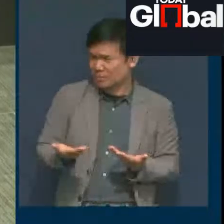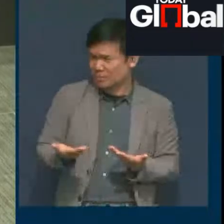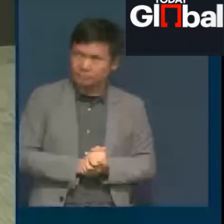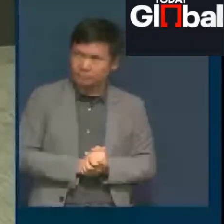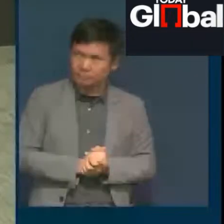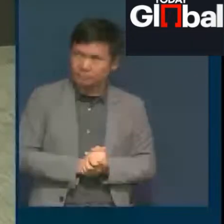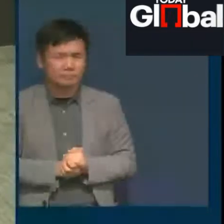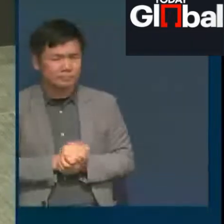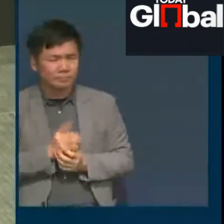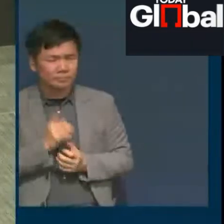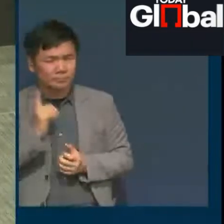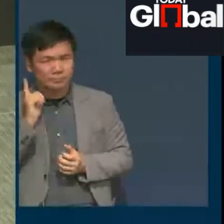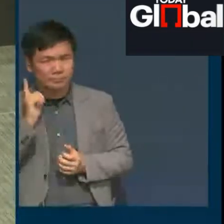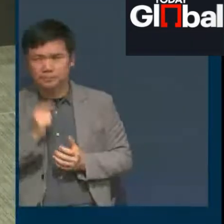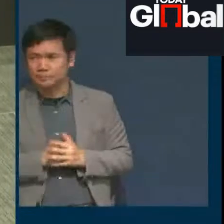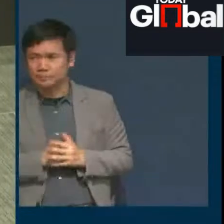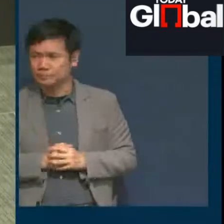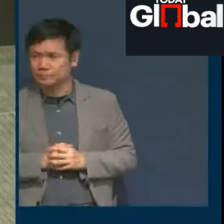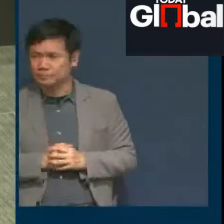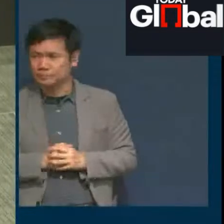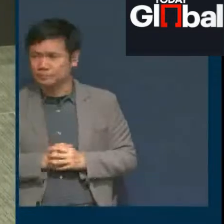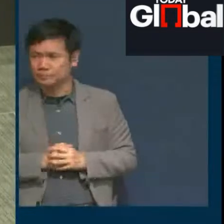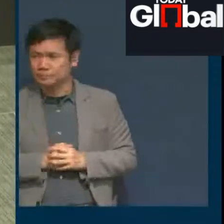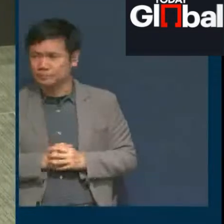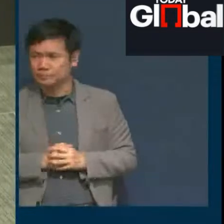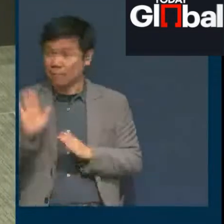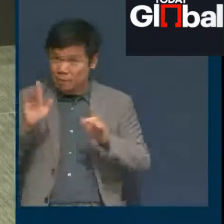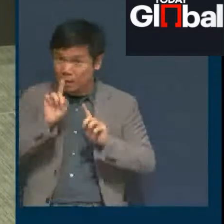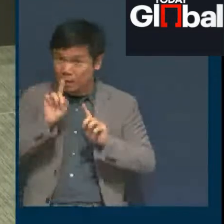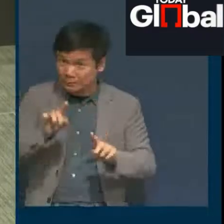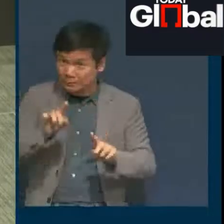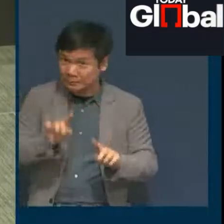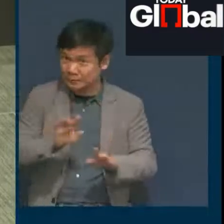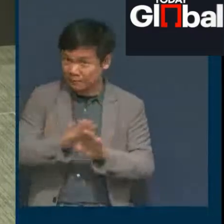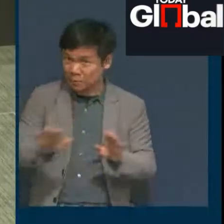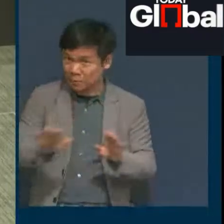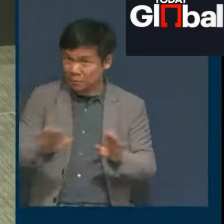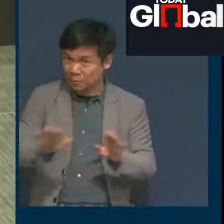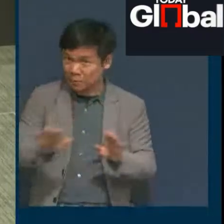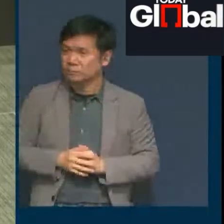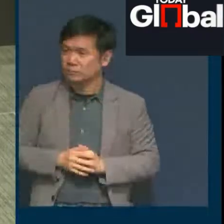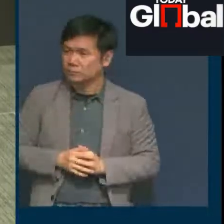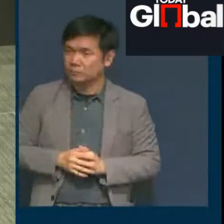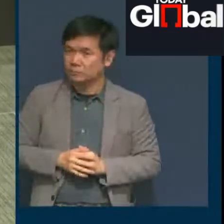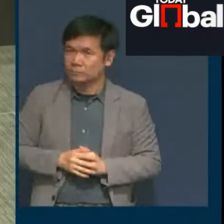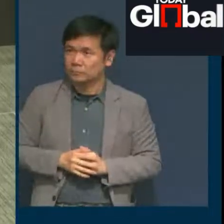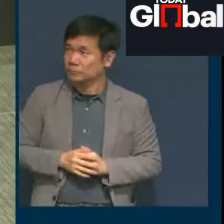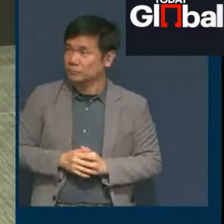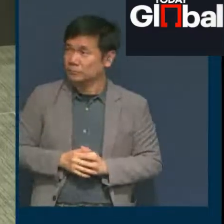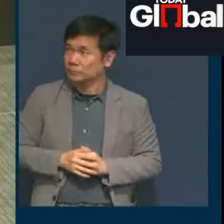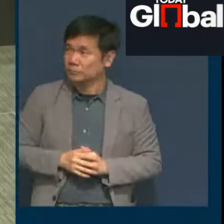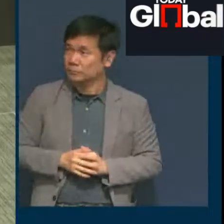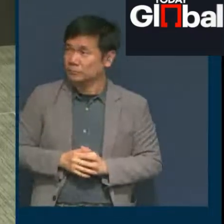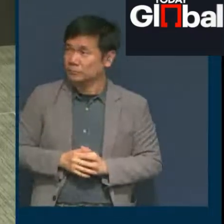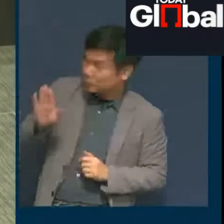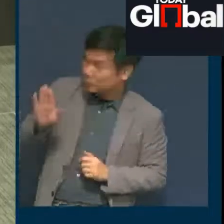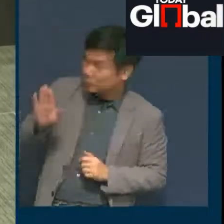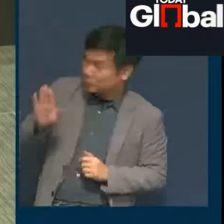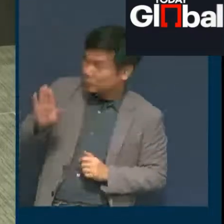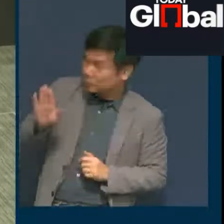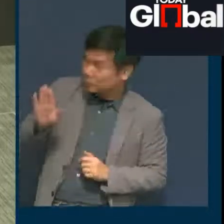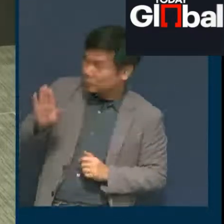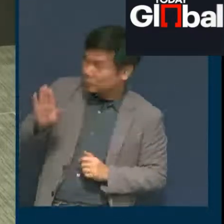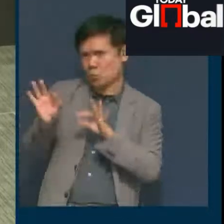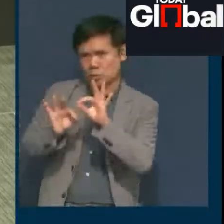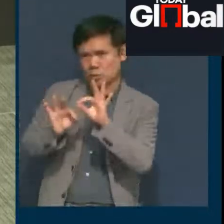so that we can continue to raise other questions. I know that we have asked a whole raft of questions, but I'd like to know about